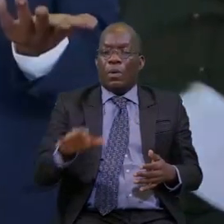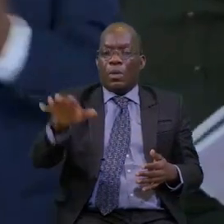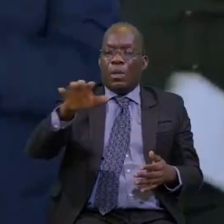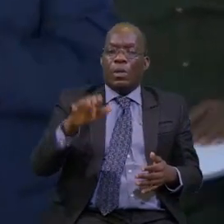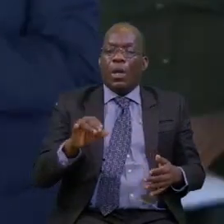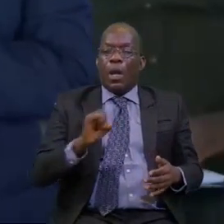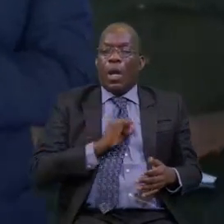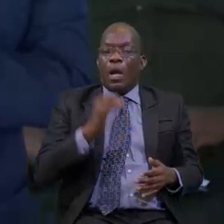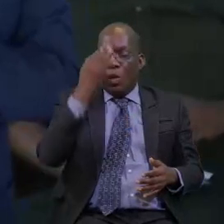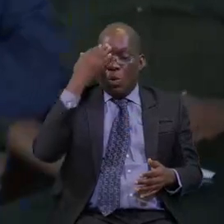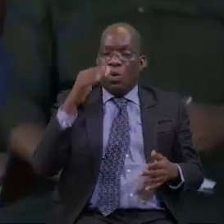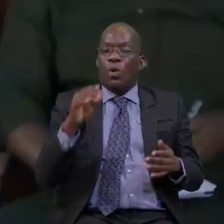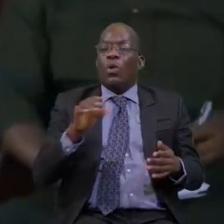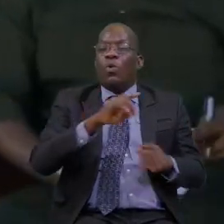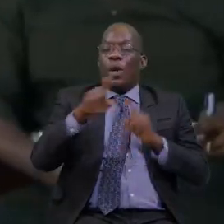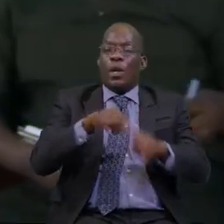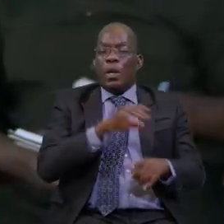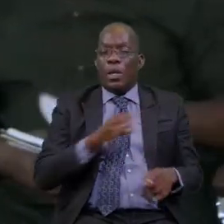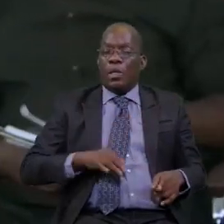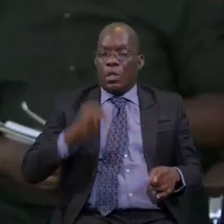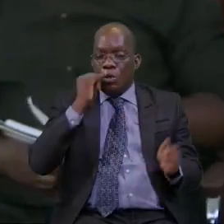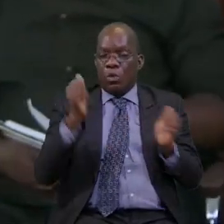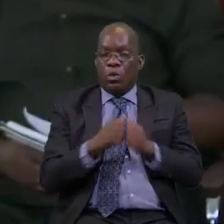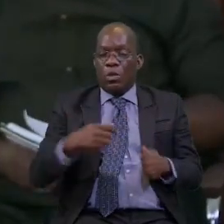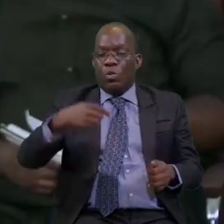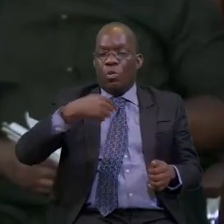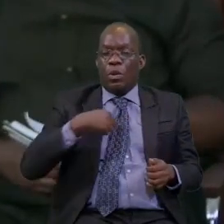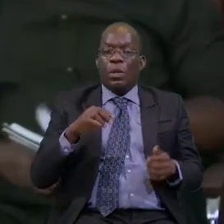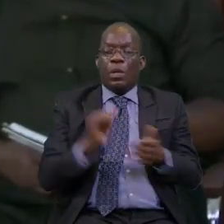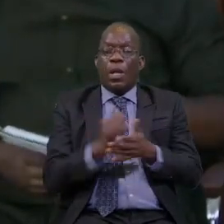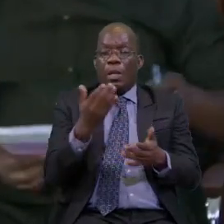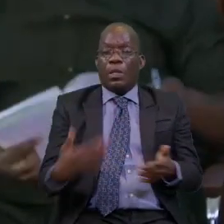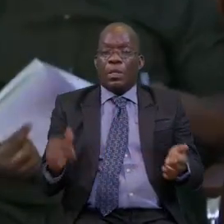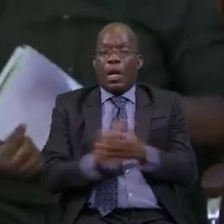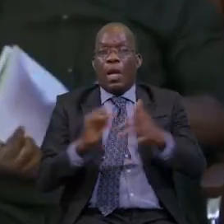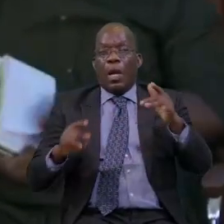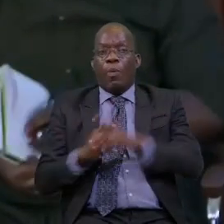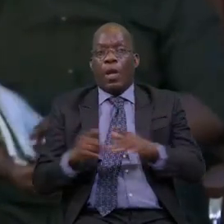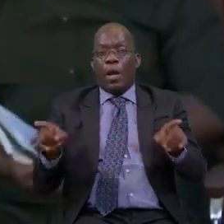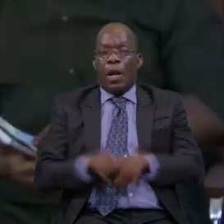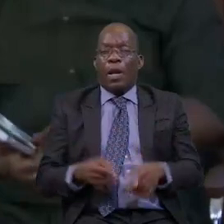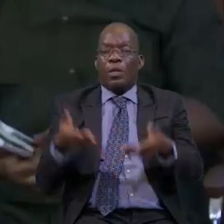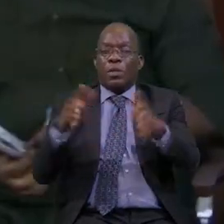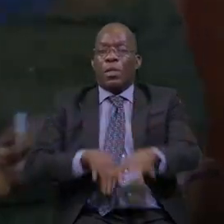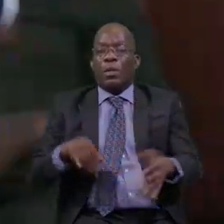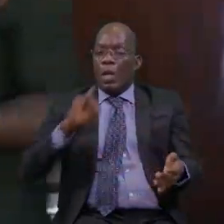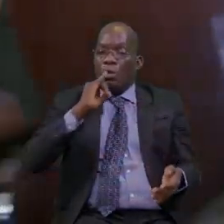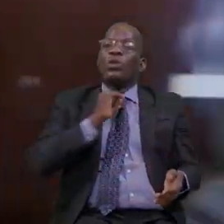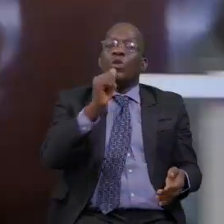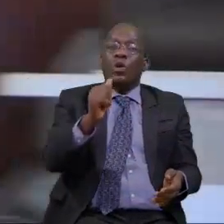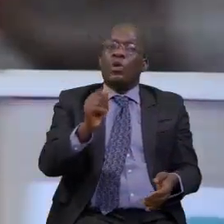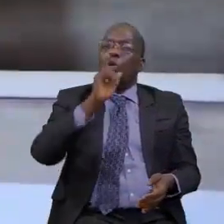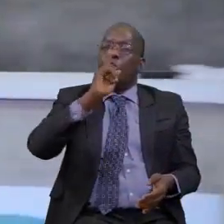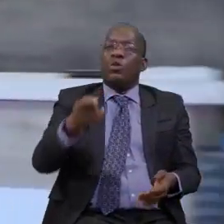When Christ is with you, that thing that looks like death is not the reality of death, it's the